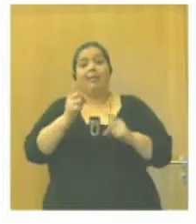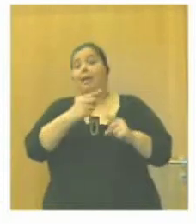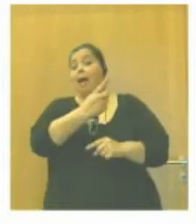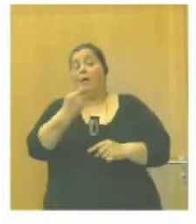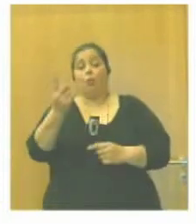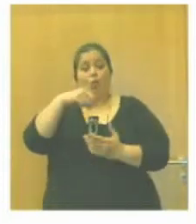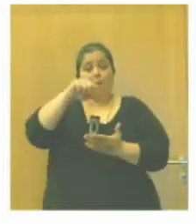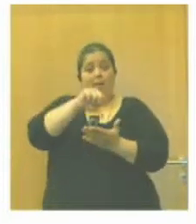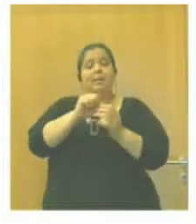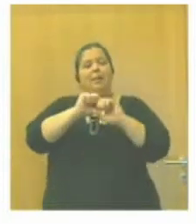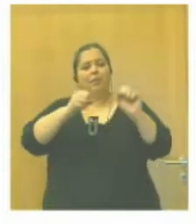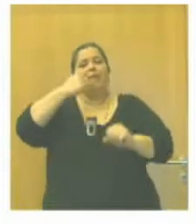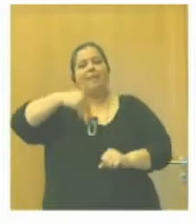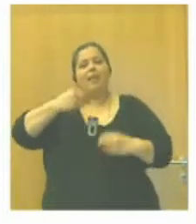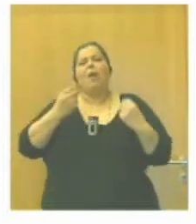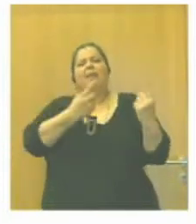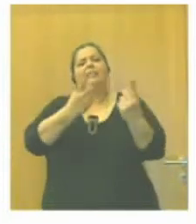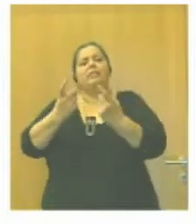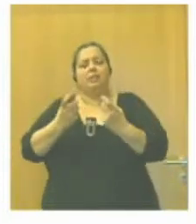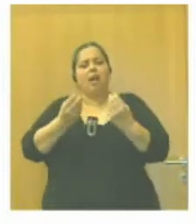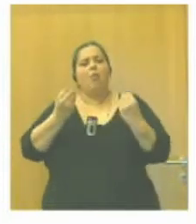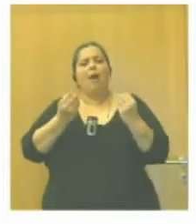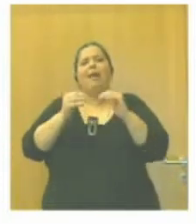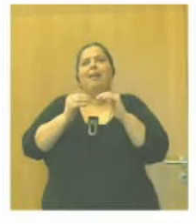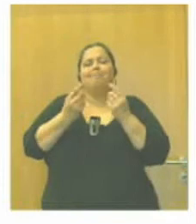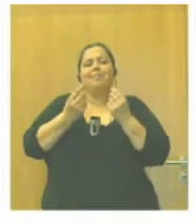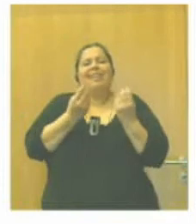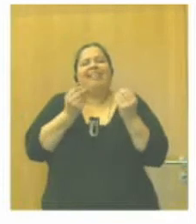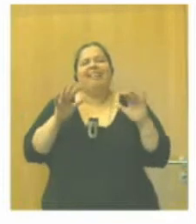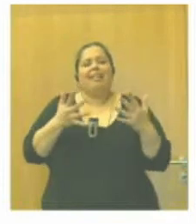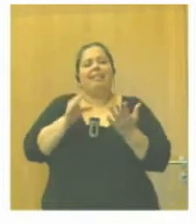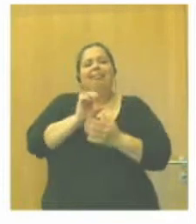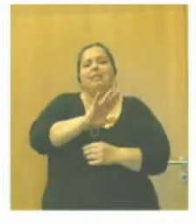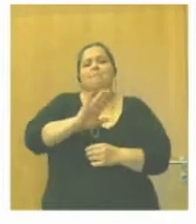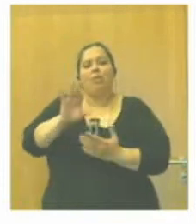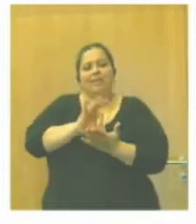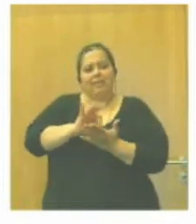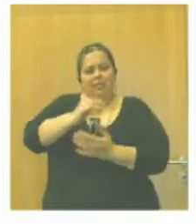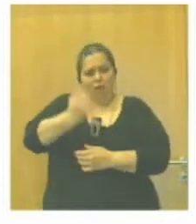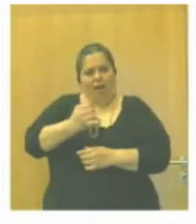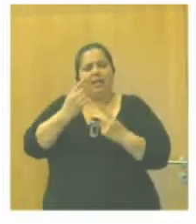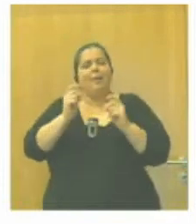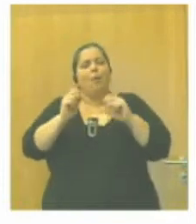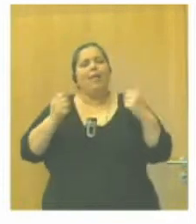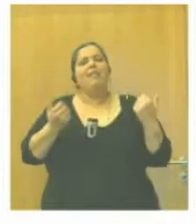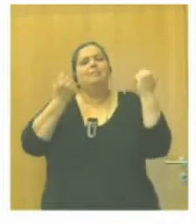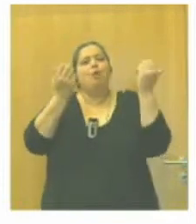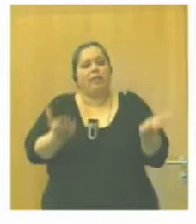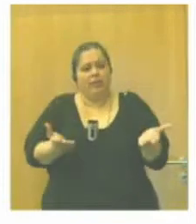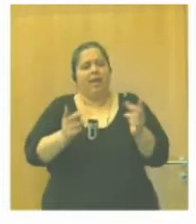level of services are, the availability and the types of services. And we're calculating not only the return on